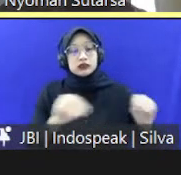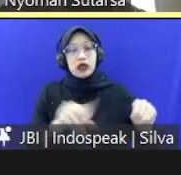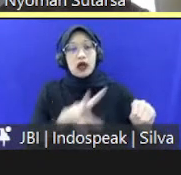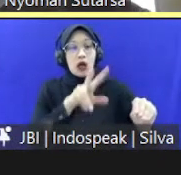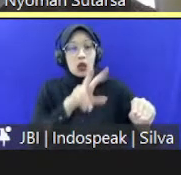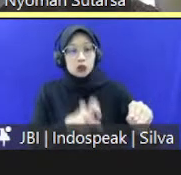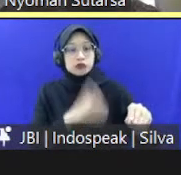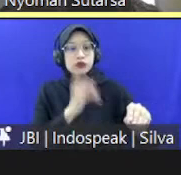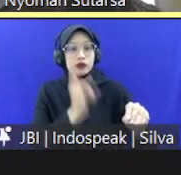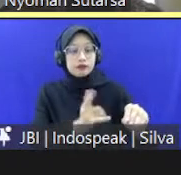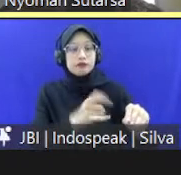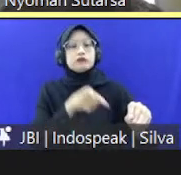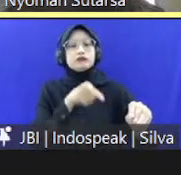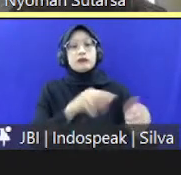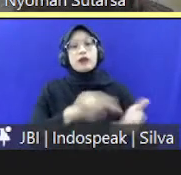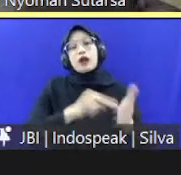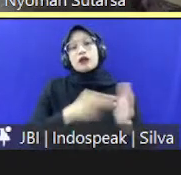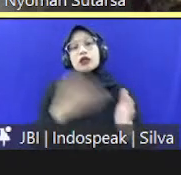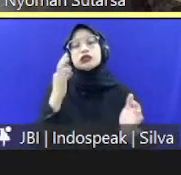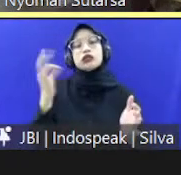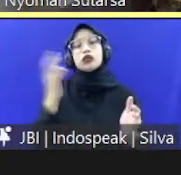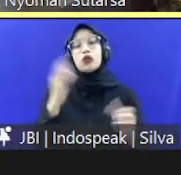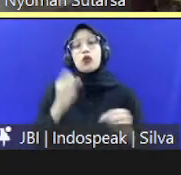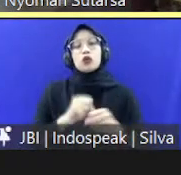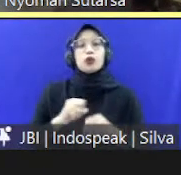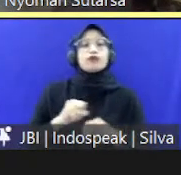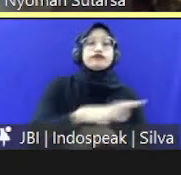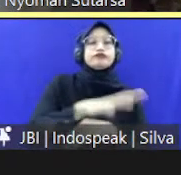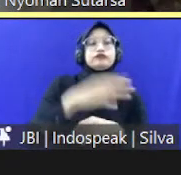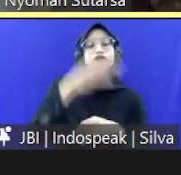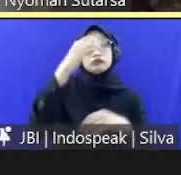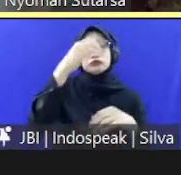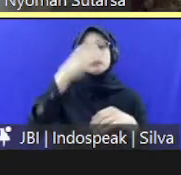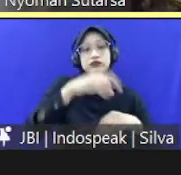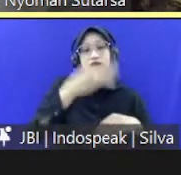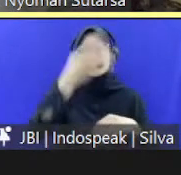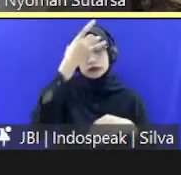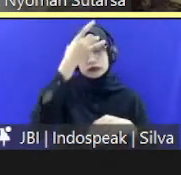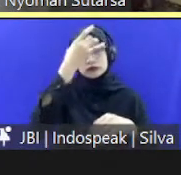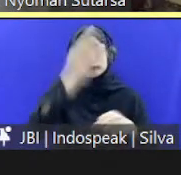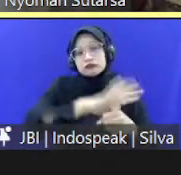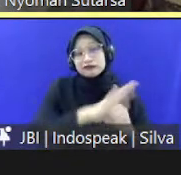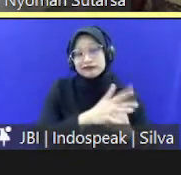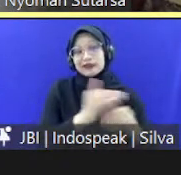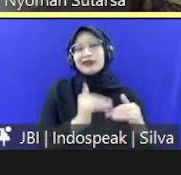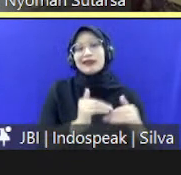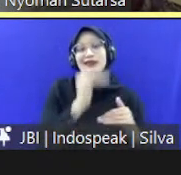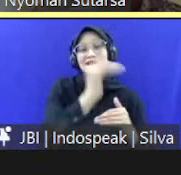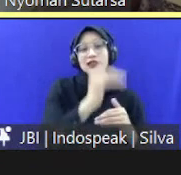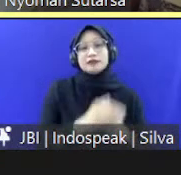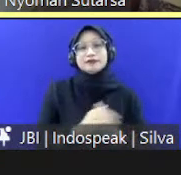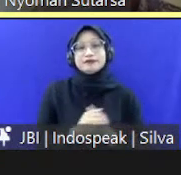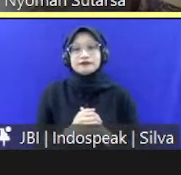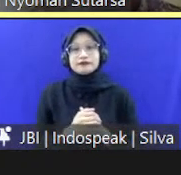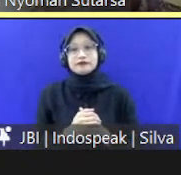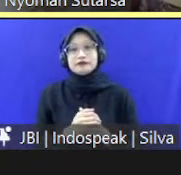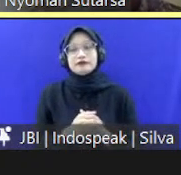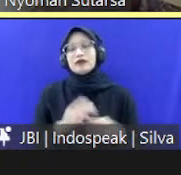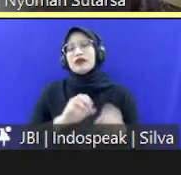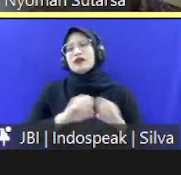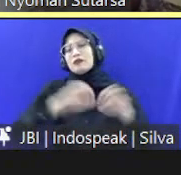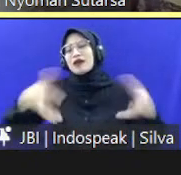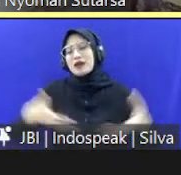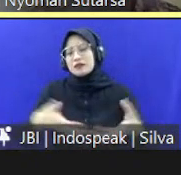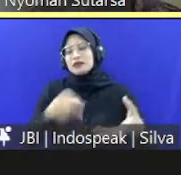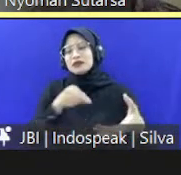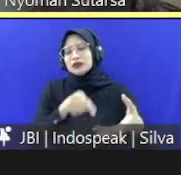overall prognosis of the infection. So what this narrative tells us, so the pandemic reveals that access and